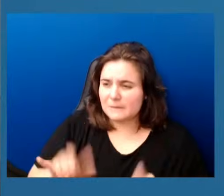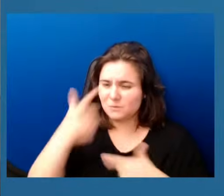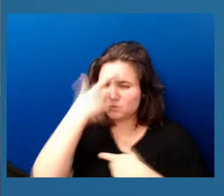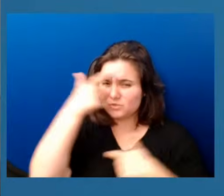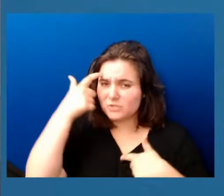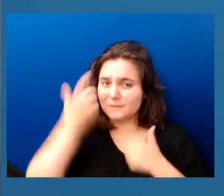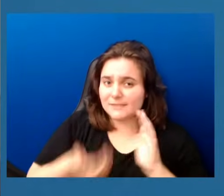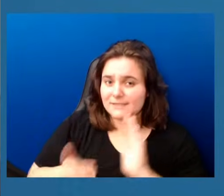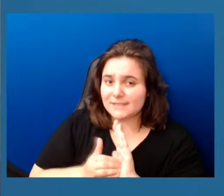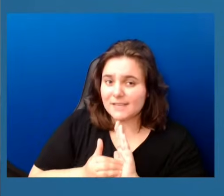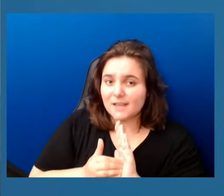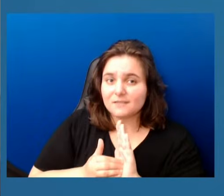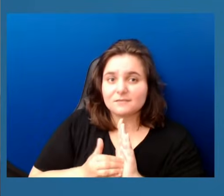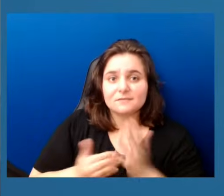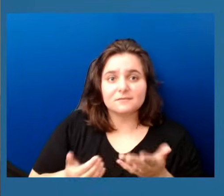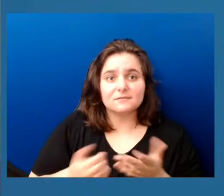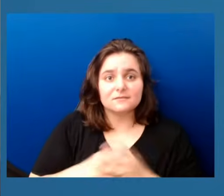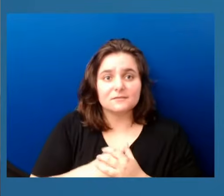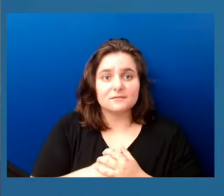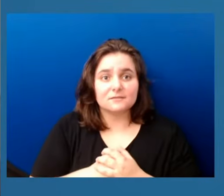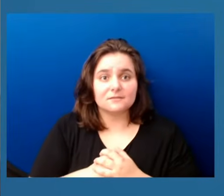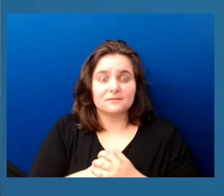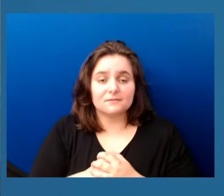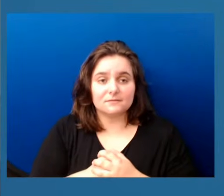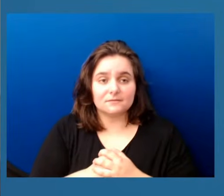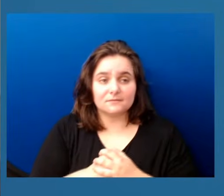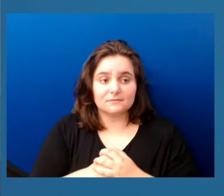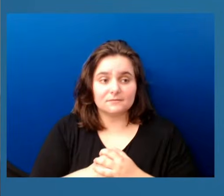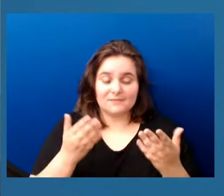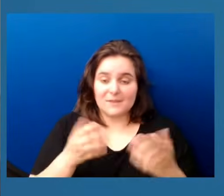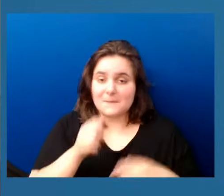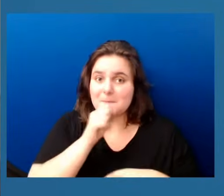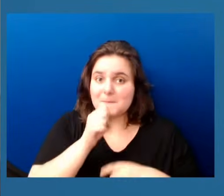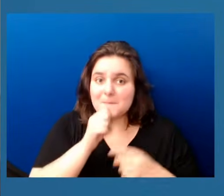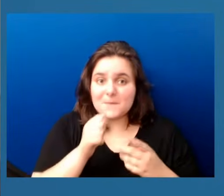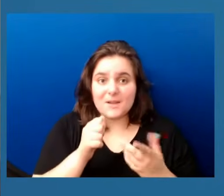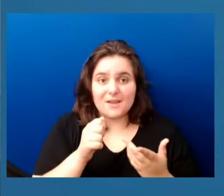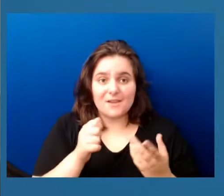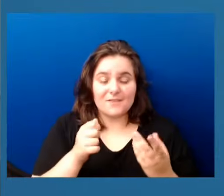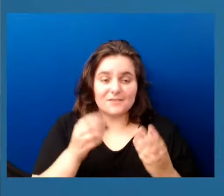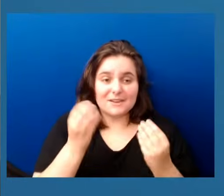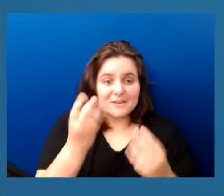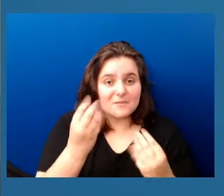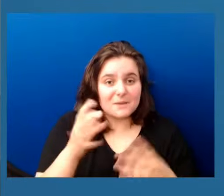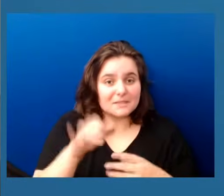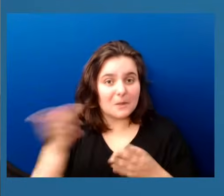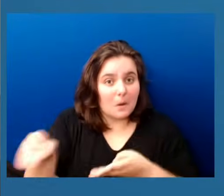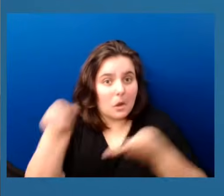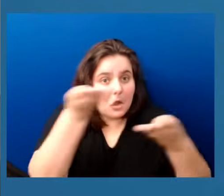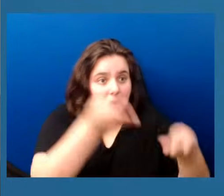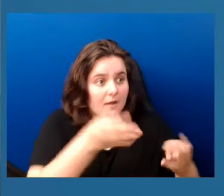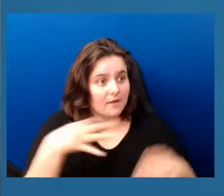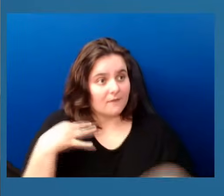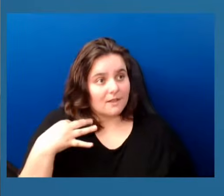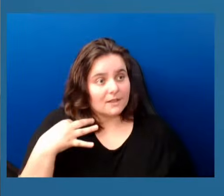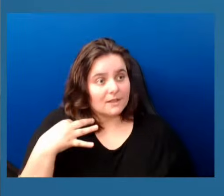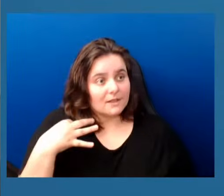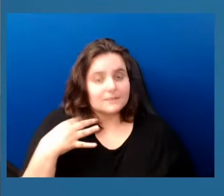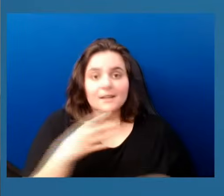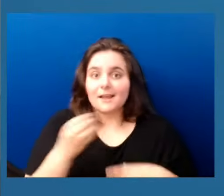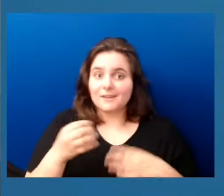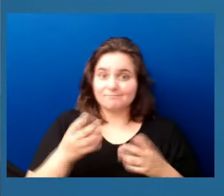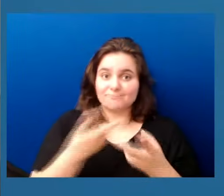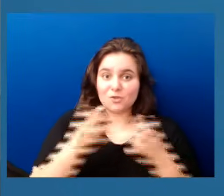information was being handed over unnecessarily, and dangerous individuals were walking free due to minor administrative delays. With